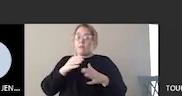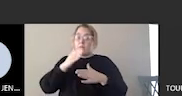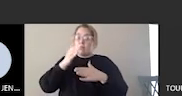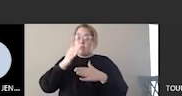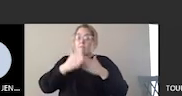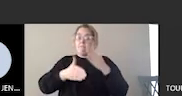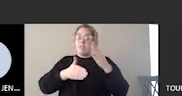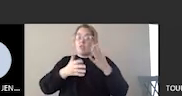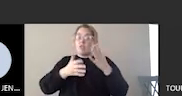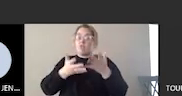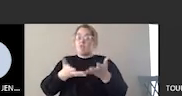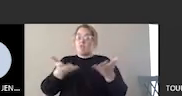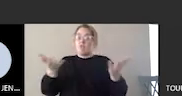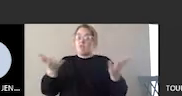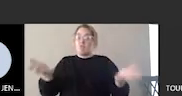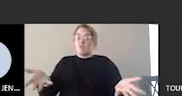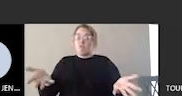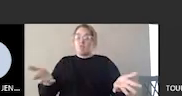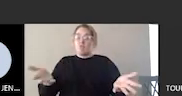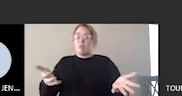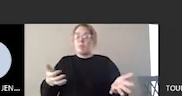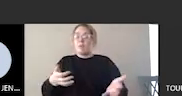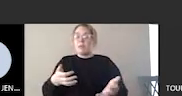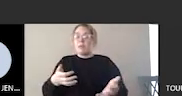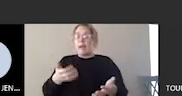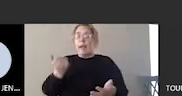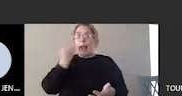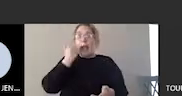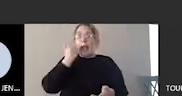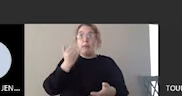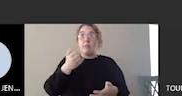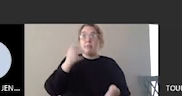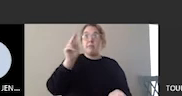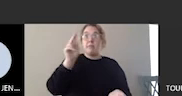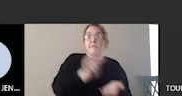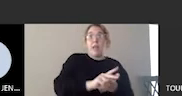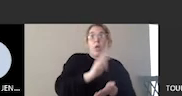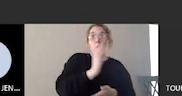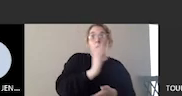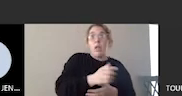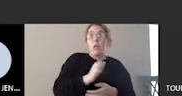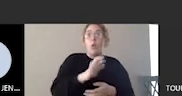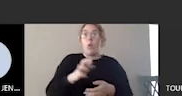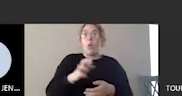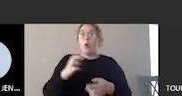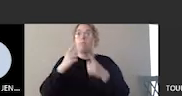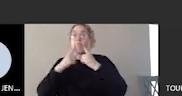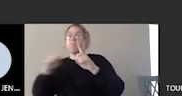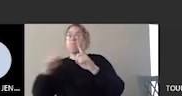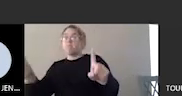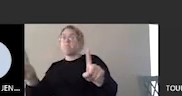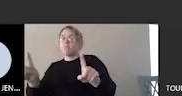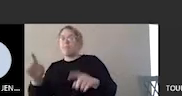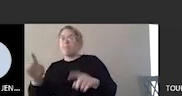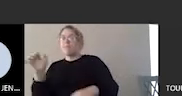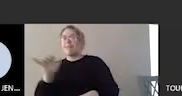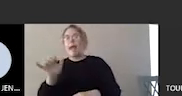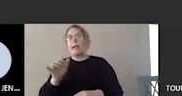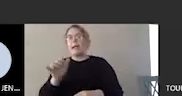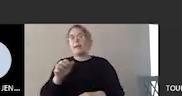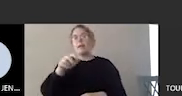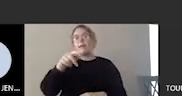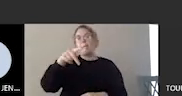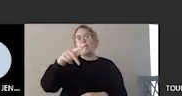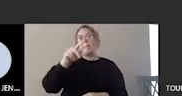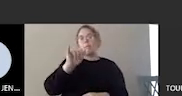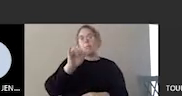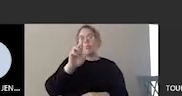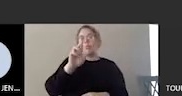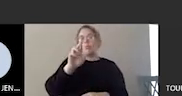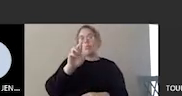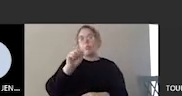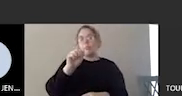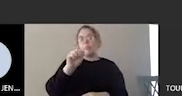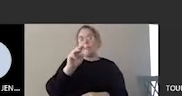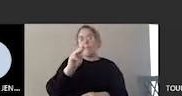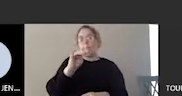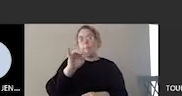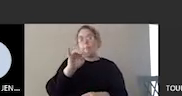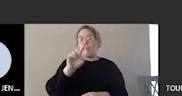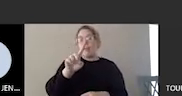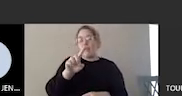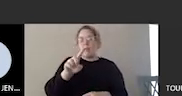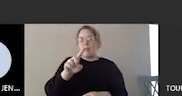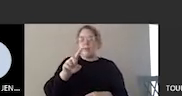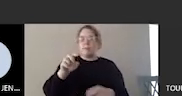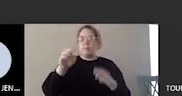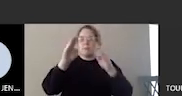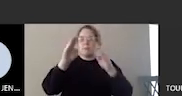whether or not that object will fail or succeed. So there's something like a pyramid. A pyramid is really easy to print because a pyramid